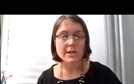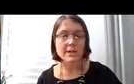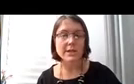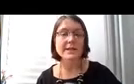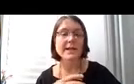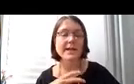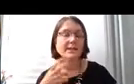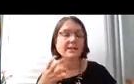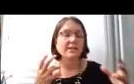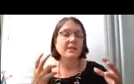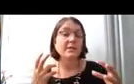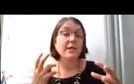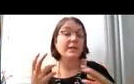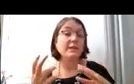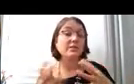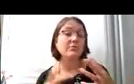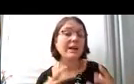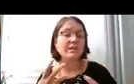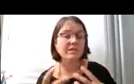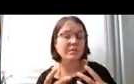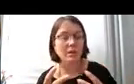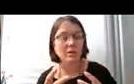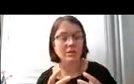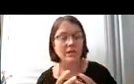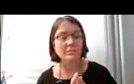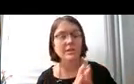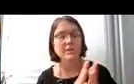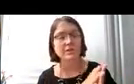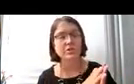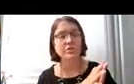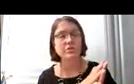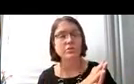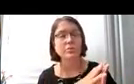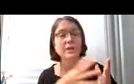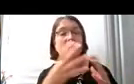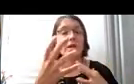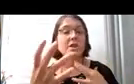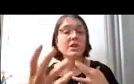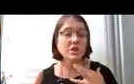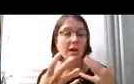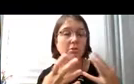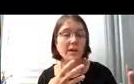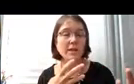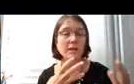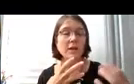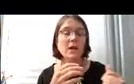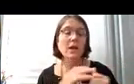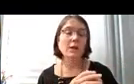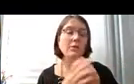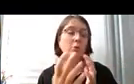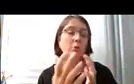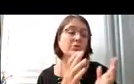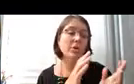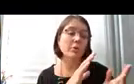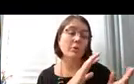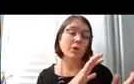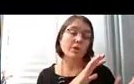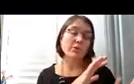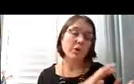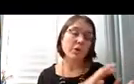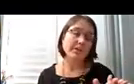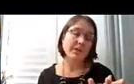Great, so you'll see that again, this is a really interactive part of the lesson because the students will be sharing, but